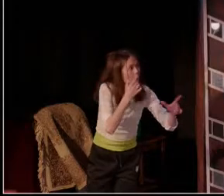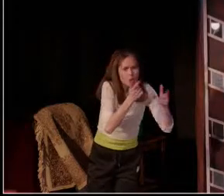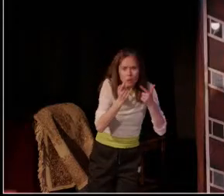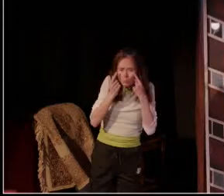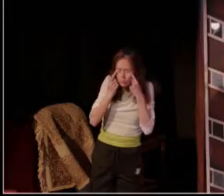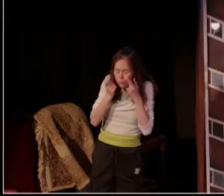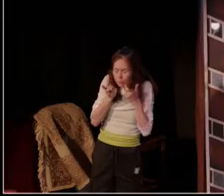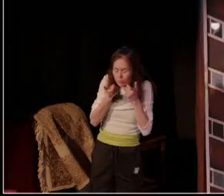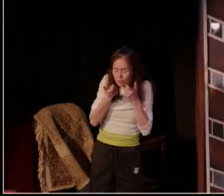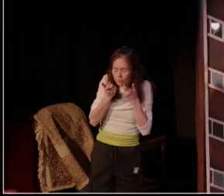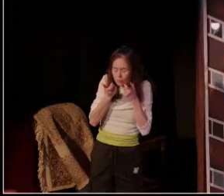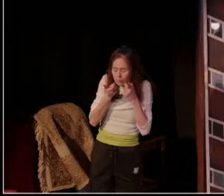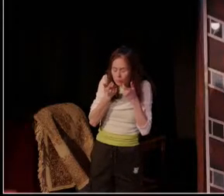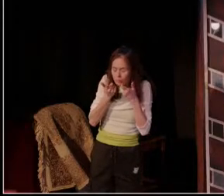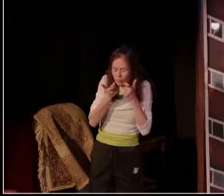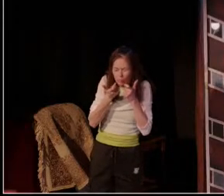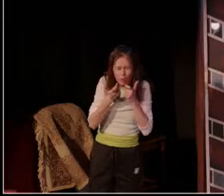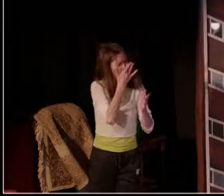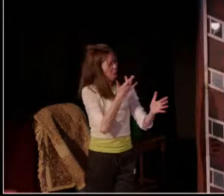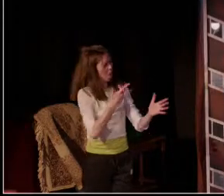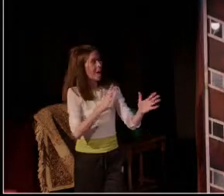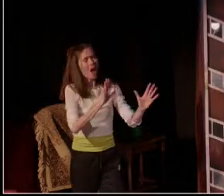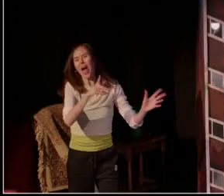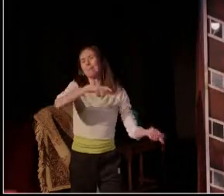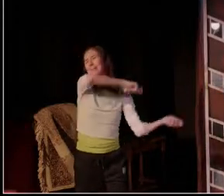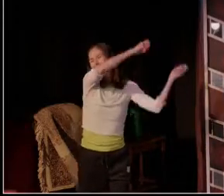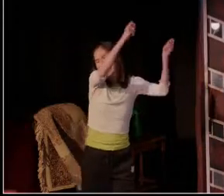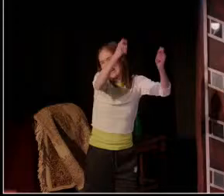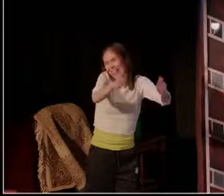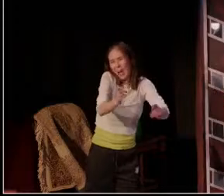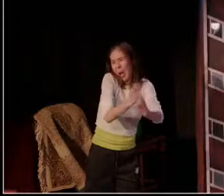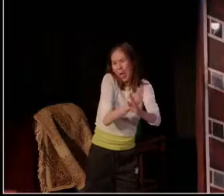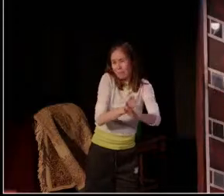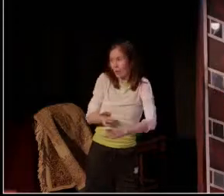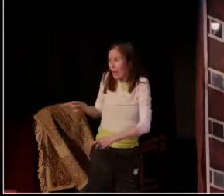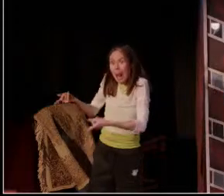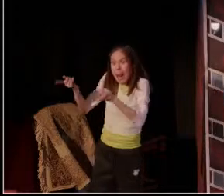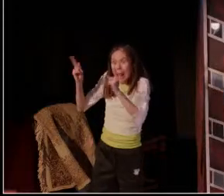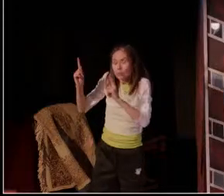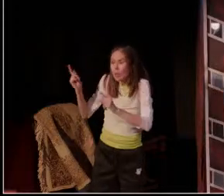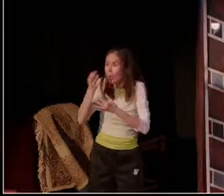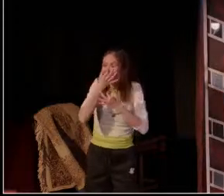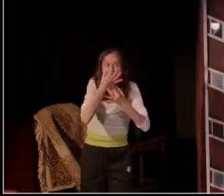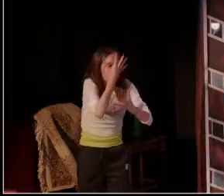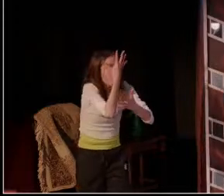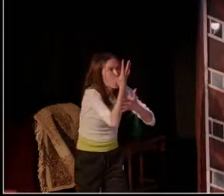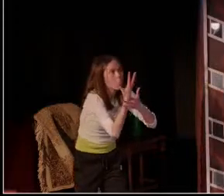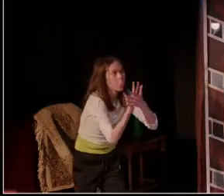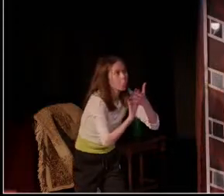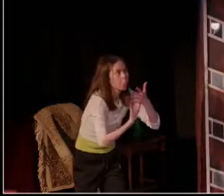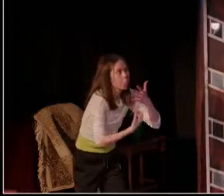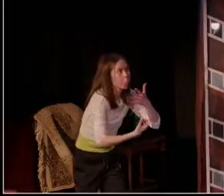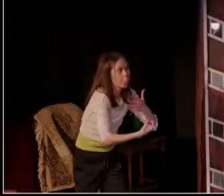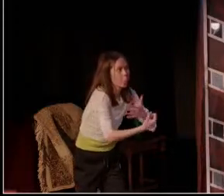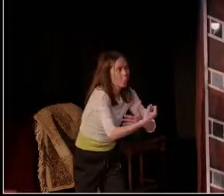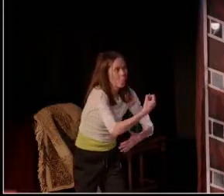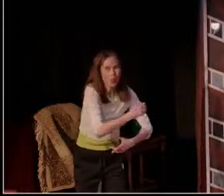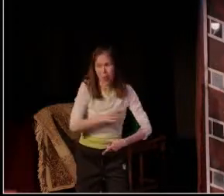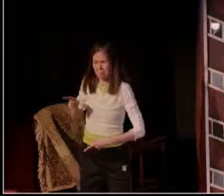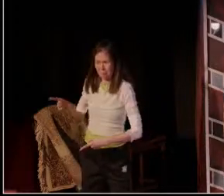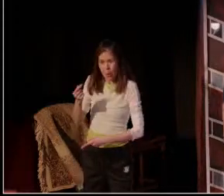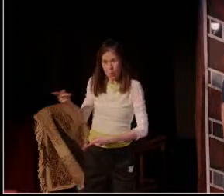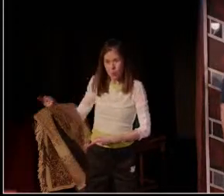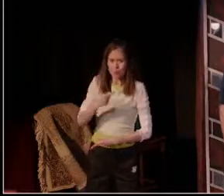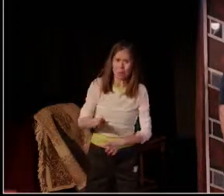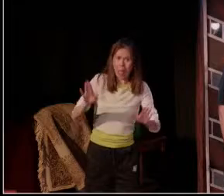we fooled by art? I'll cover it up. Leontes is so far transported that he soon shall say it